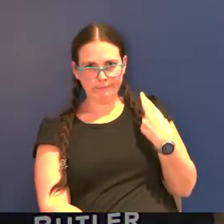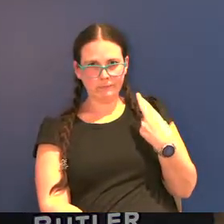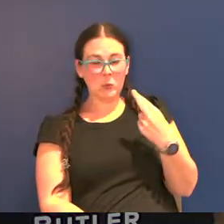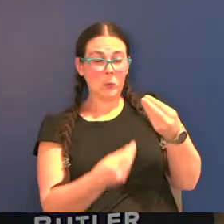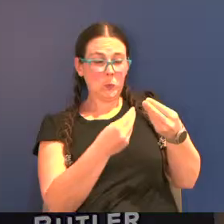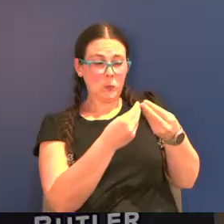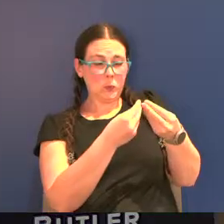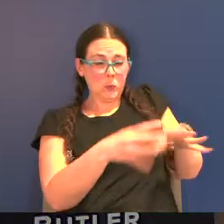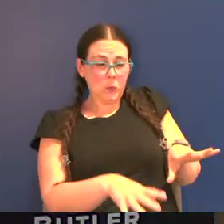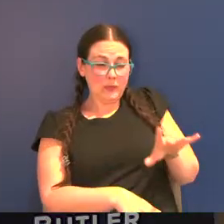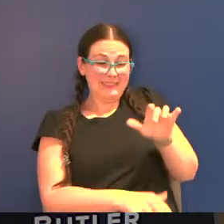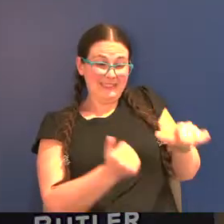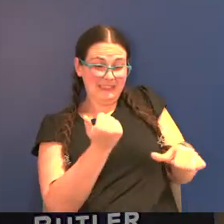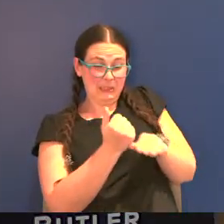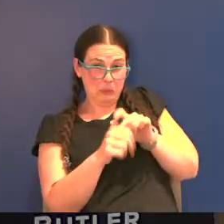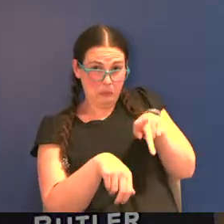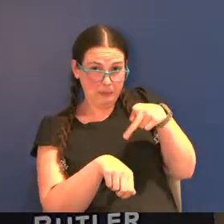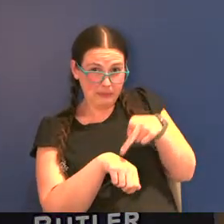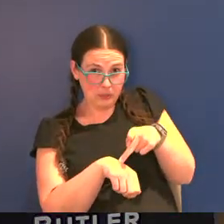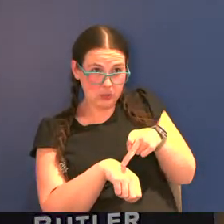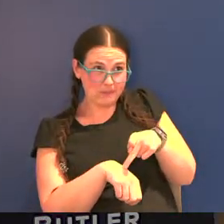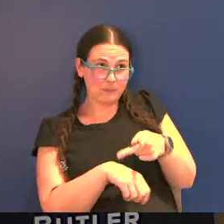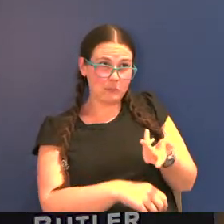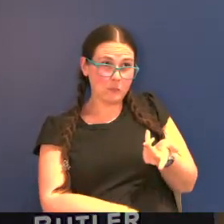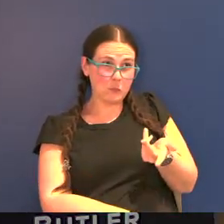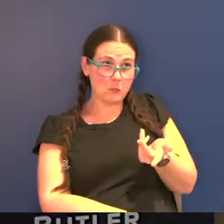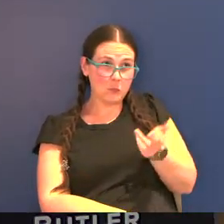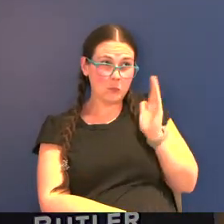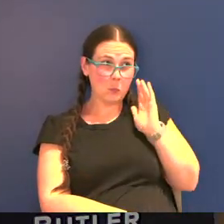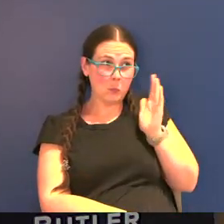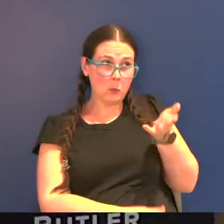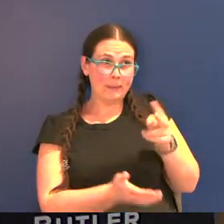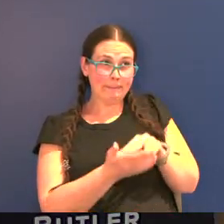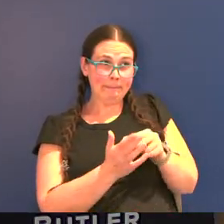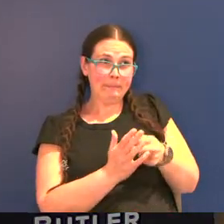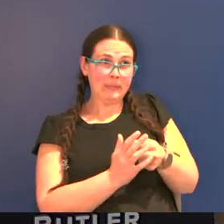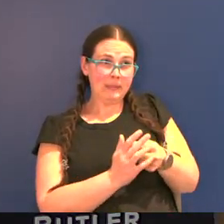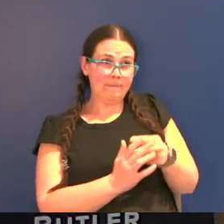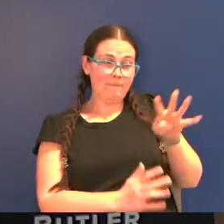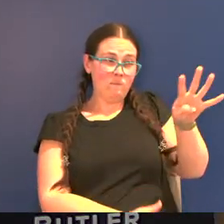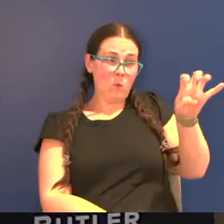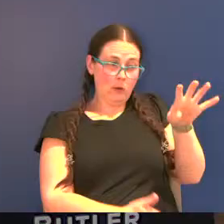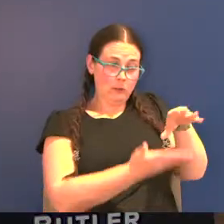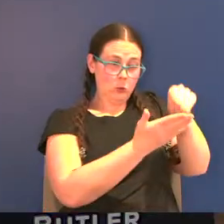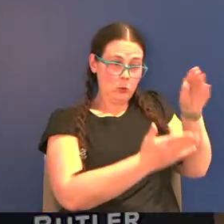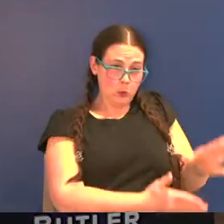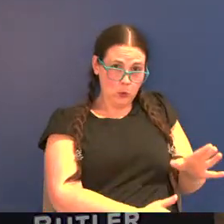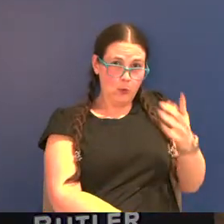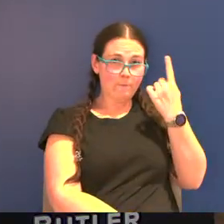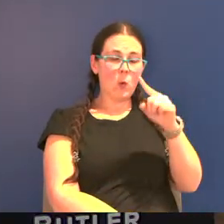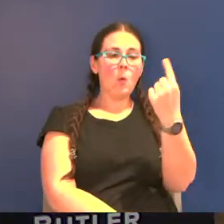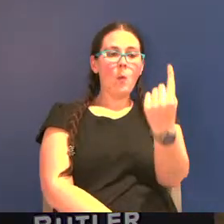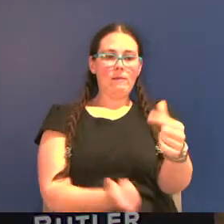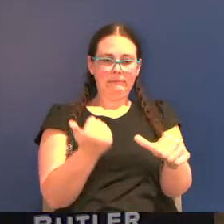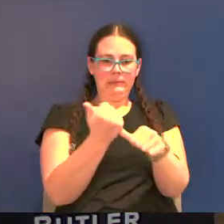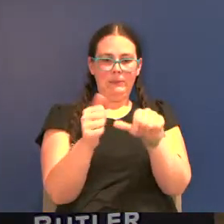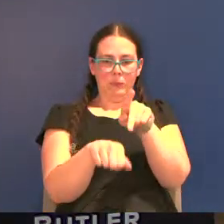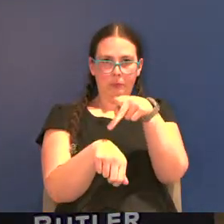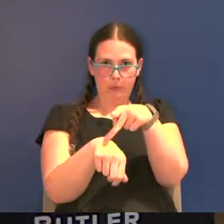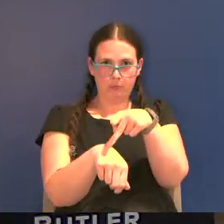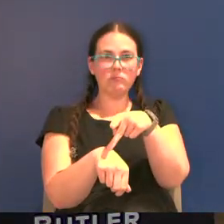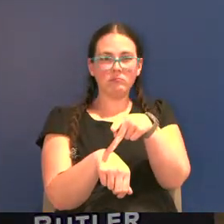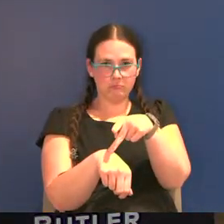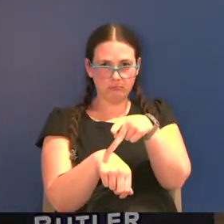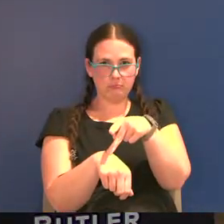assistant principal, which will put it at a ratio of about 400 students for one assistant